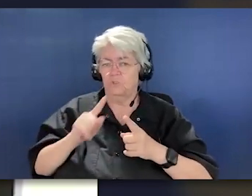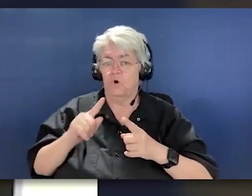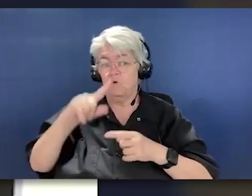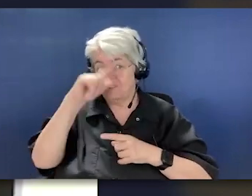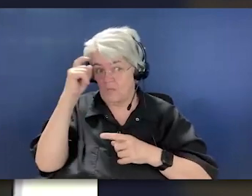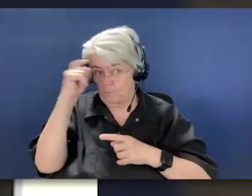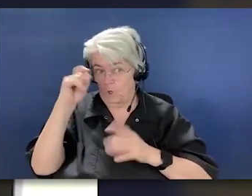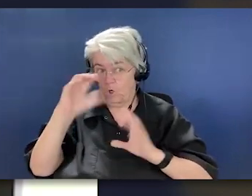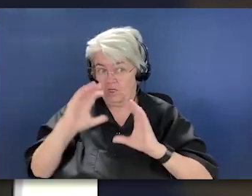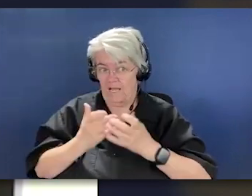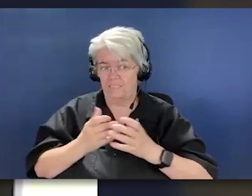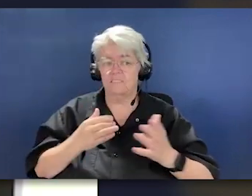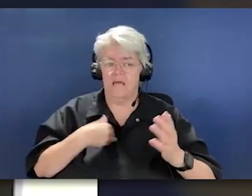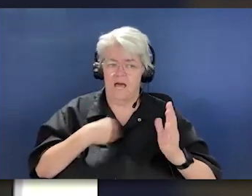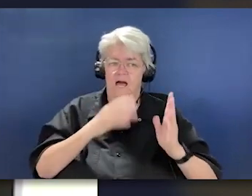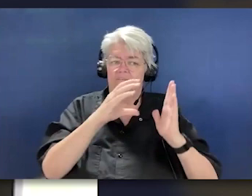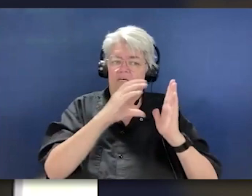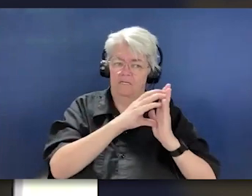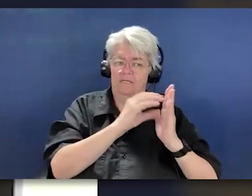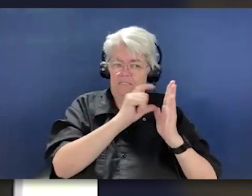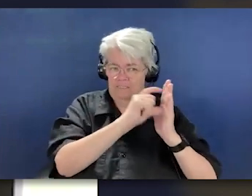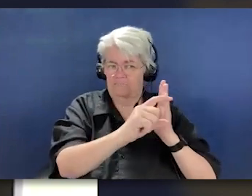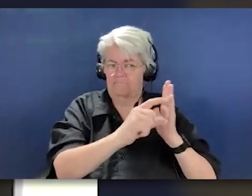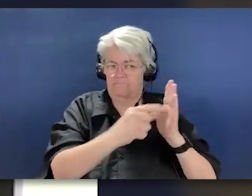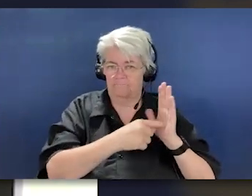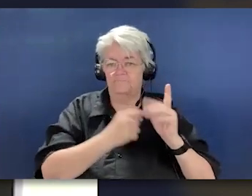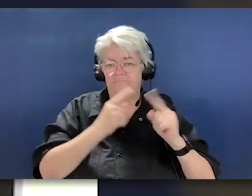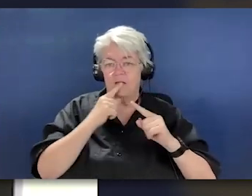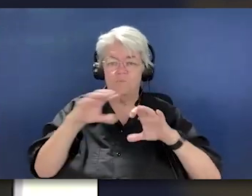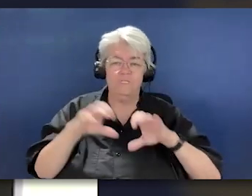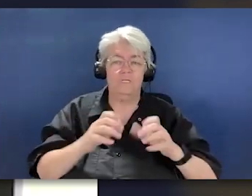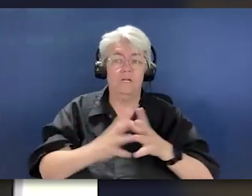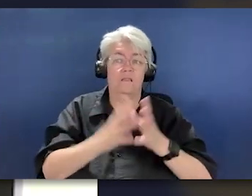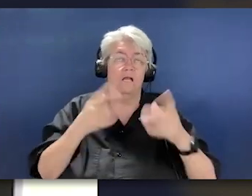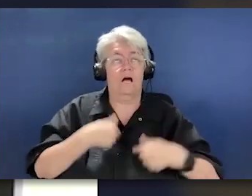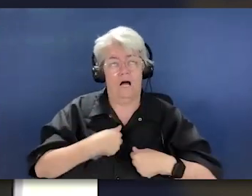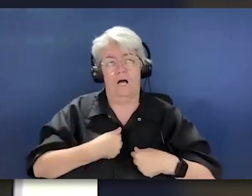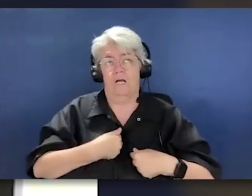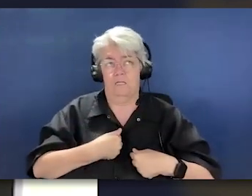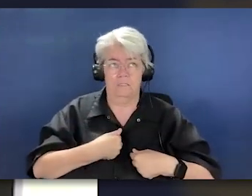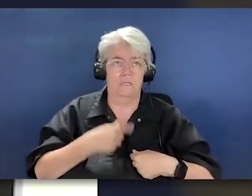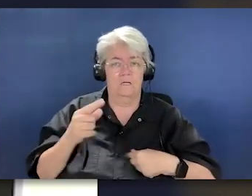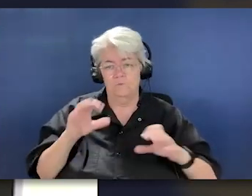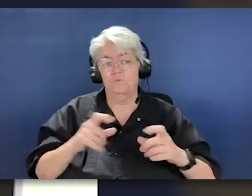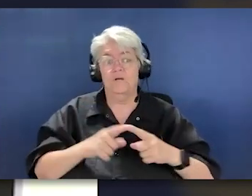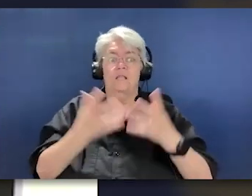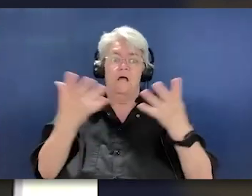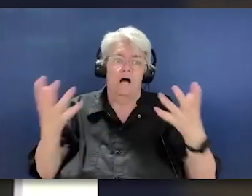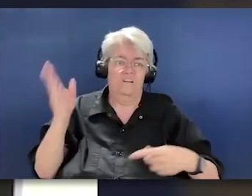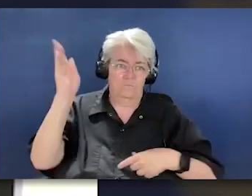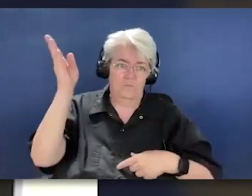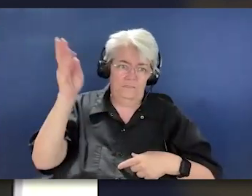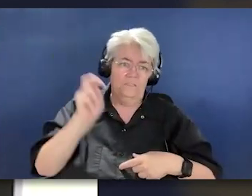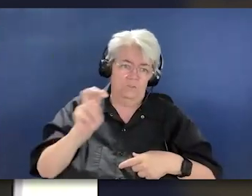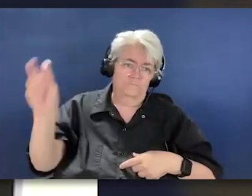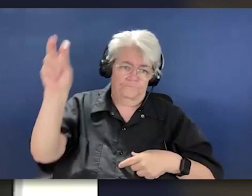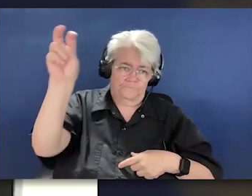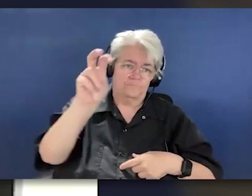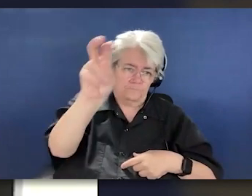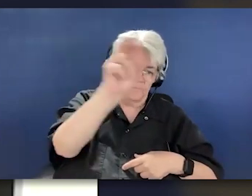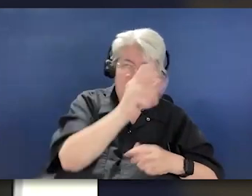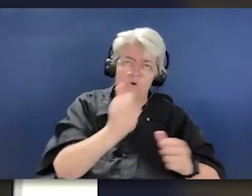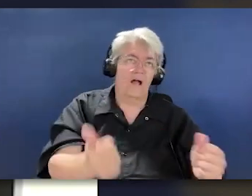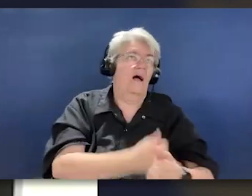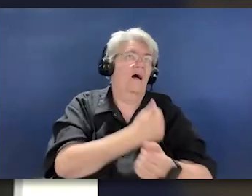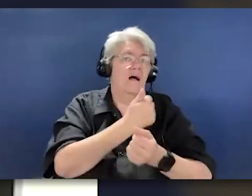in 2023. We started doing lots and lots. I'd started doing lots and lots of presentations for just everybody under the